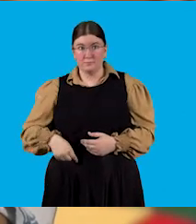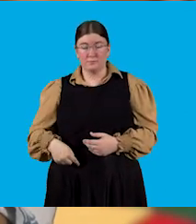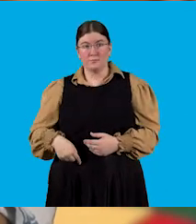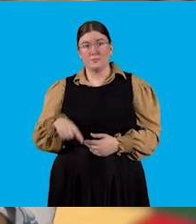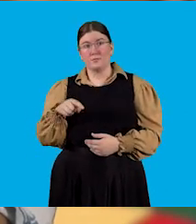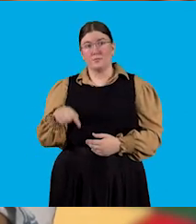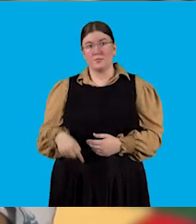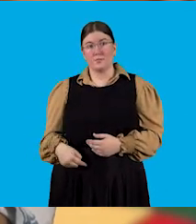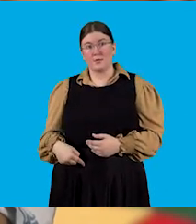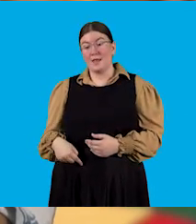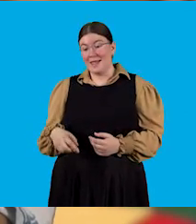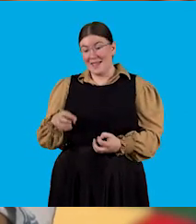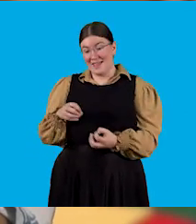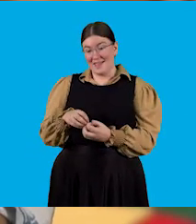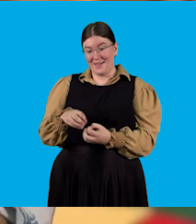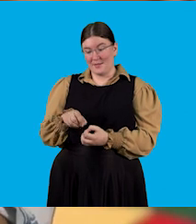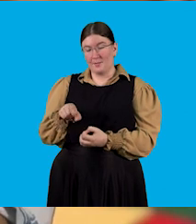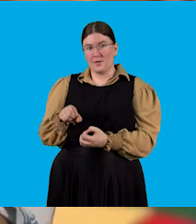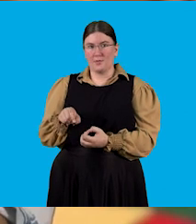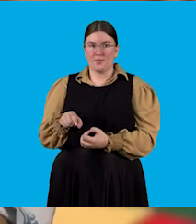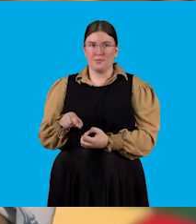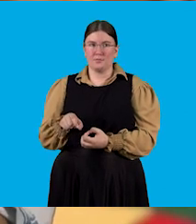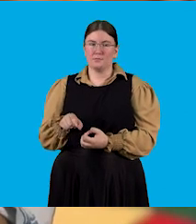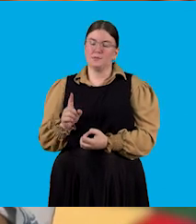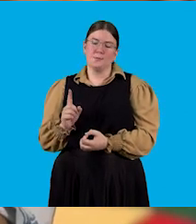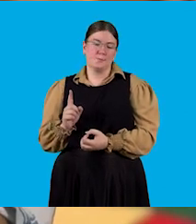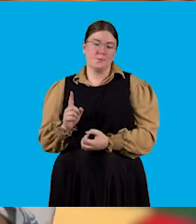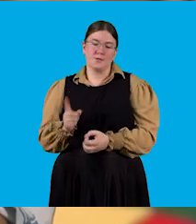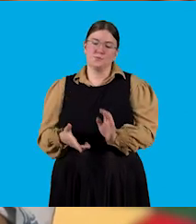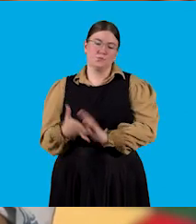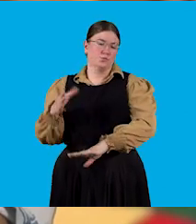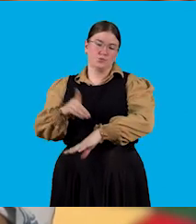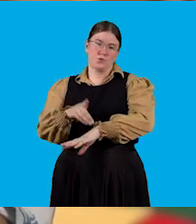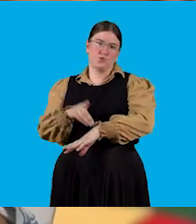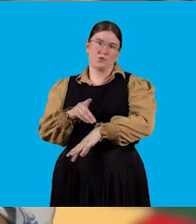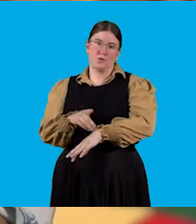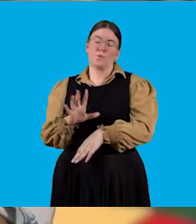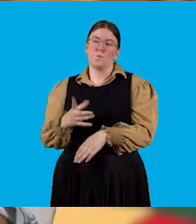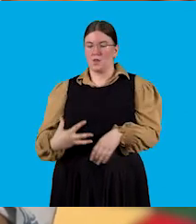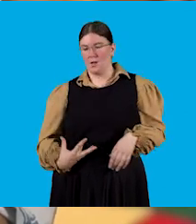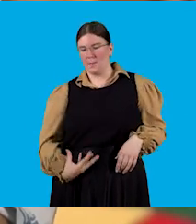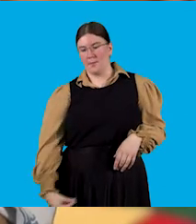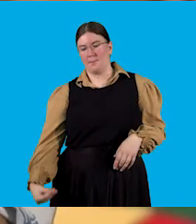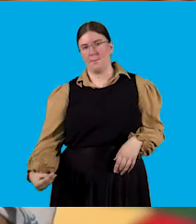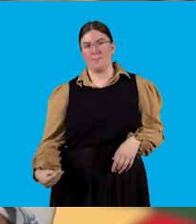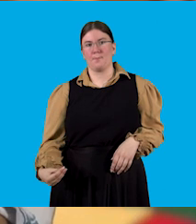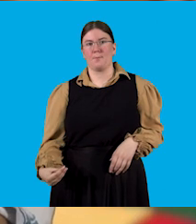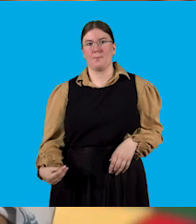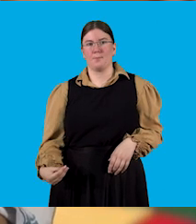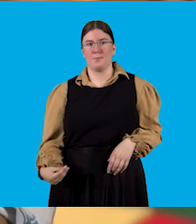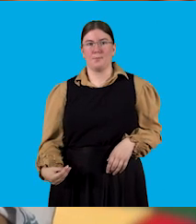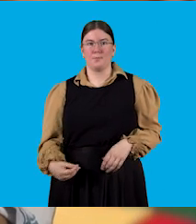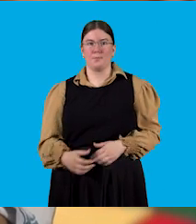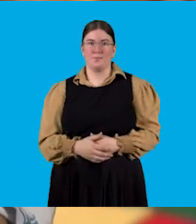that zygote will have to, or that fertilized egg will have to be terminated or removed